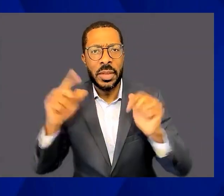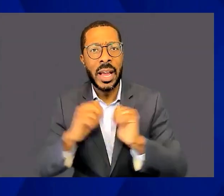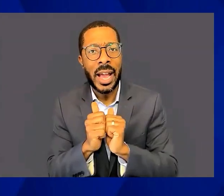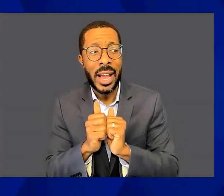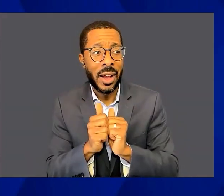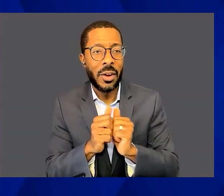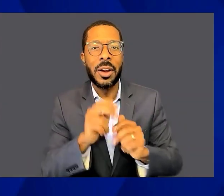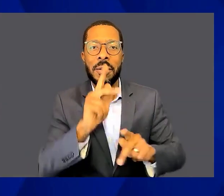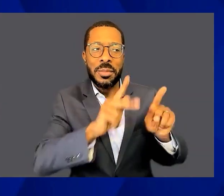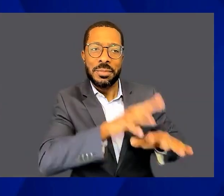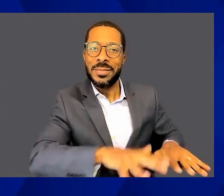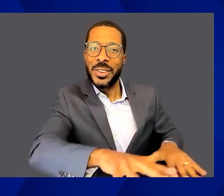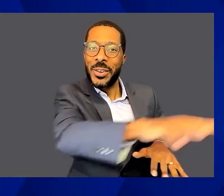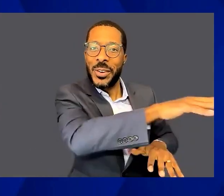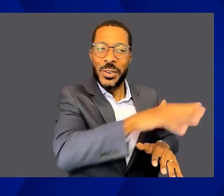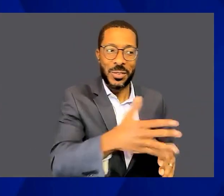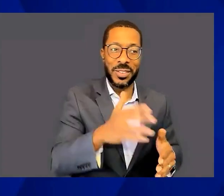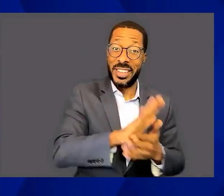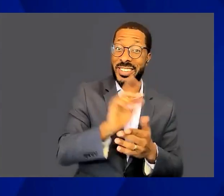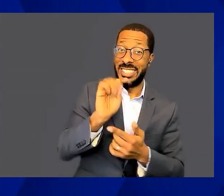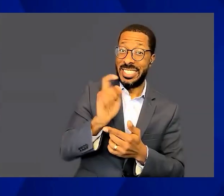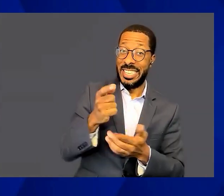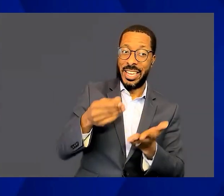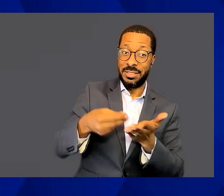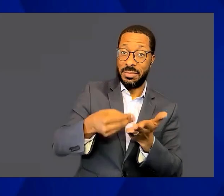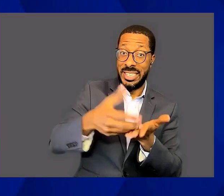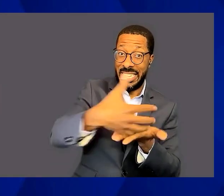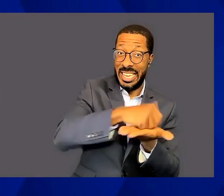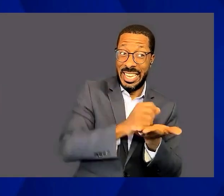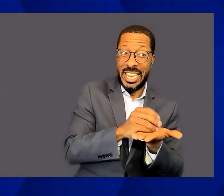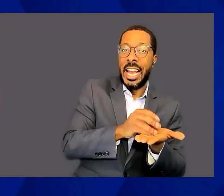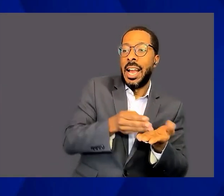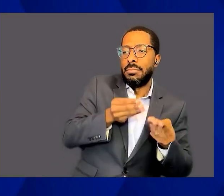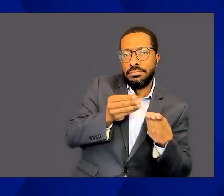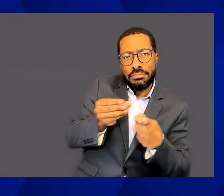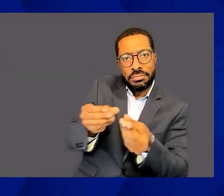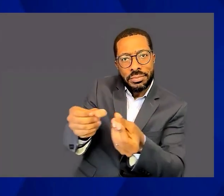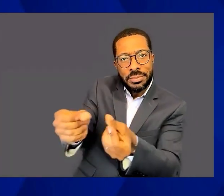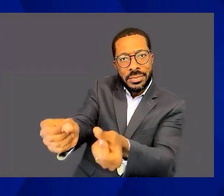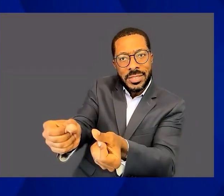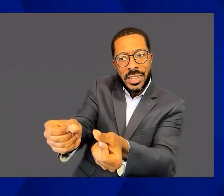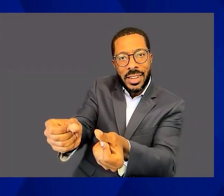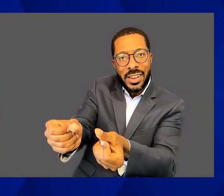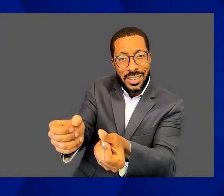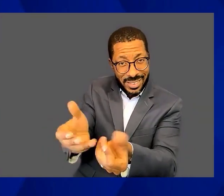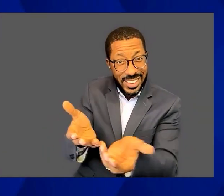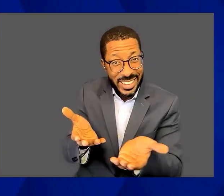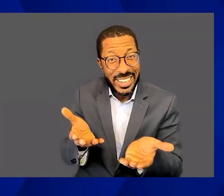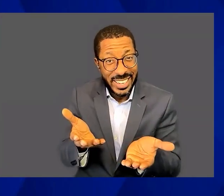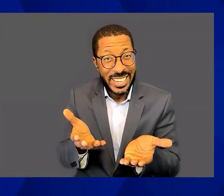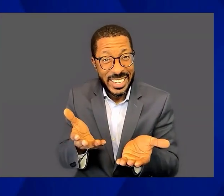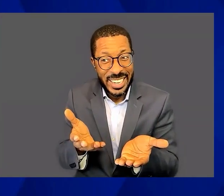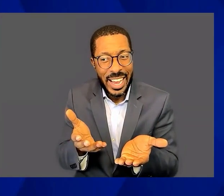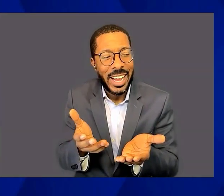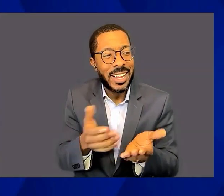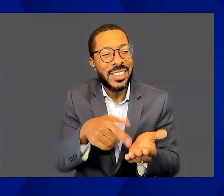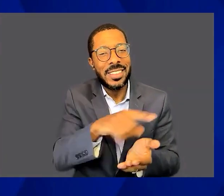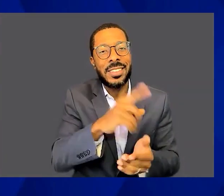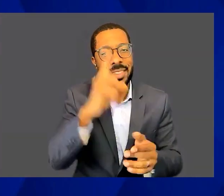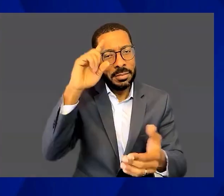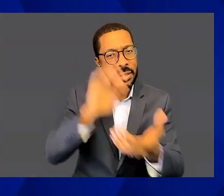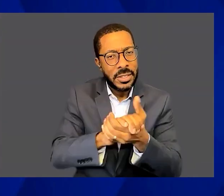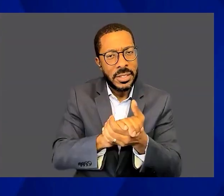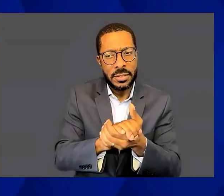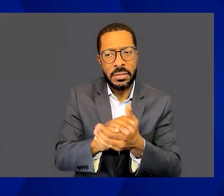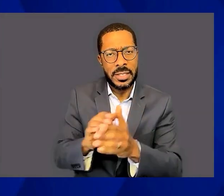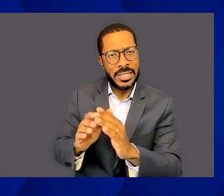investment, by taxpayer dollars, taxpayers who believe in the power of science to improve lives.